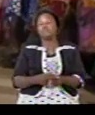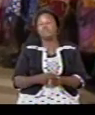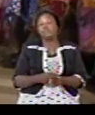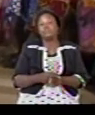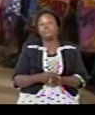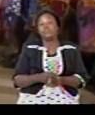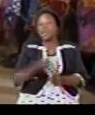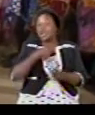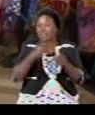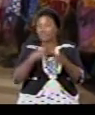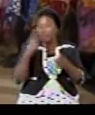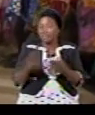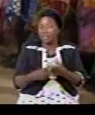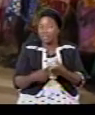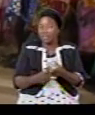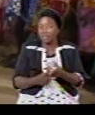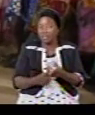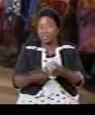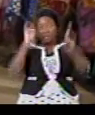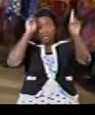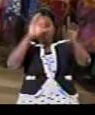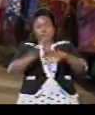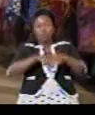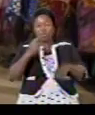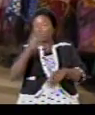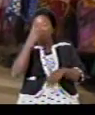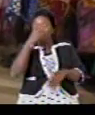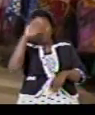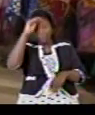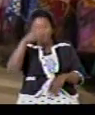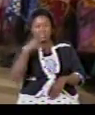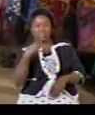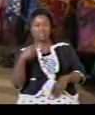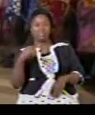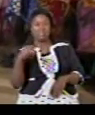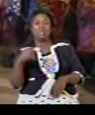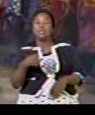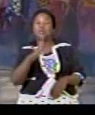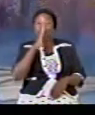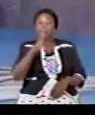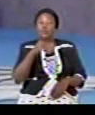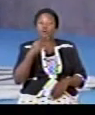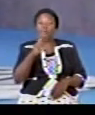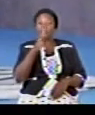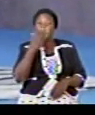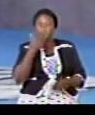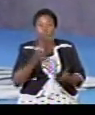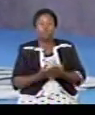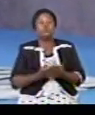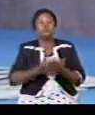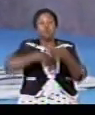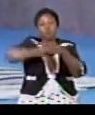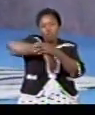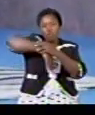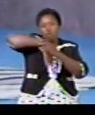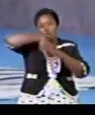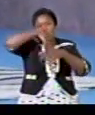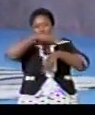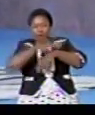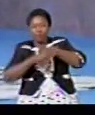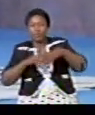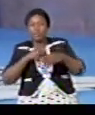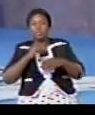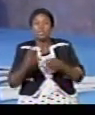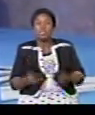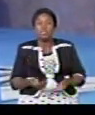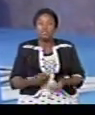And then they call the blind man, saying, be of good comfort. He rise, he